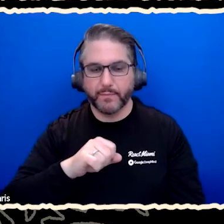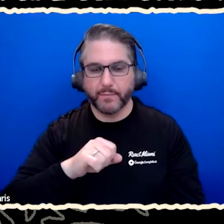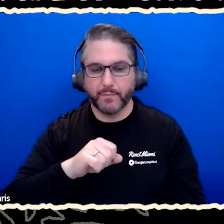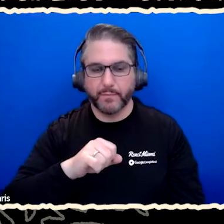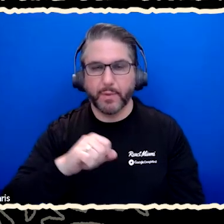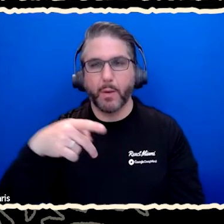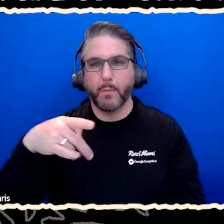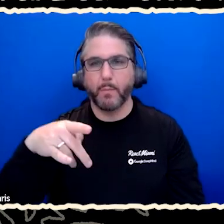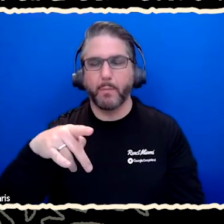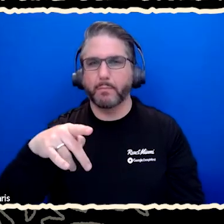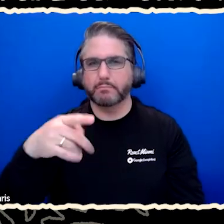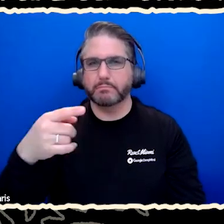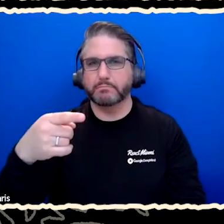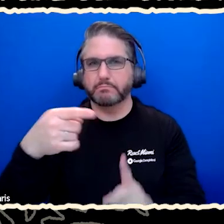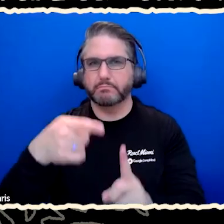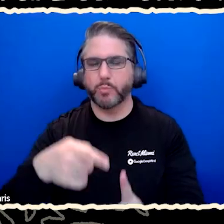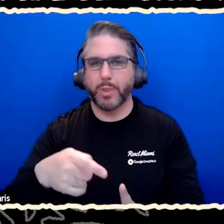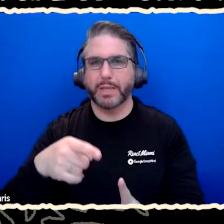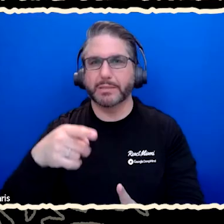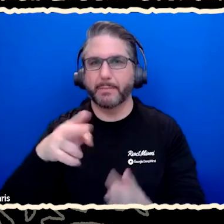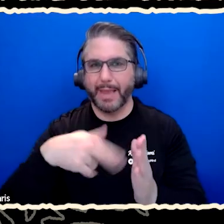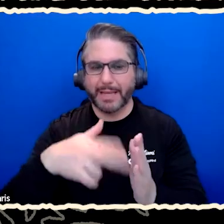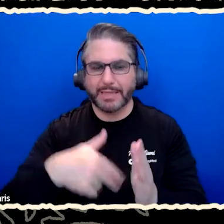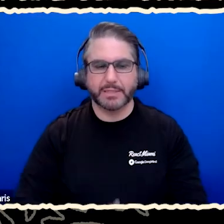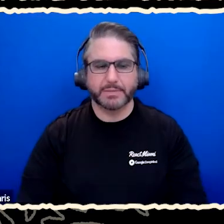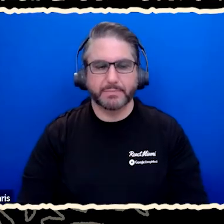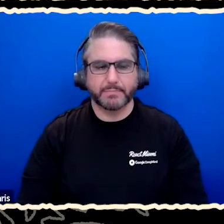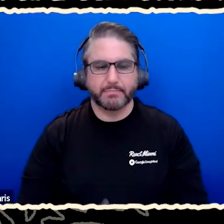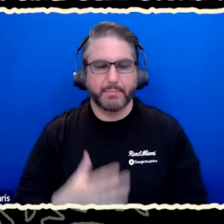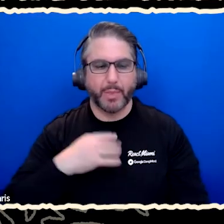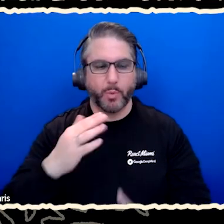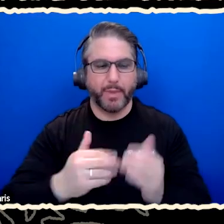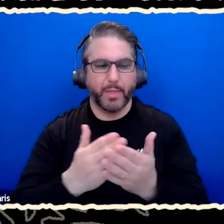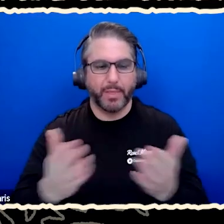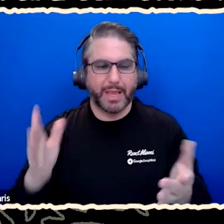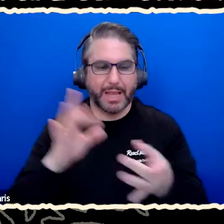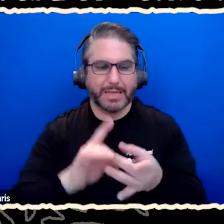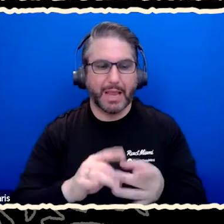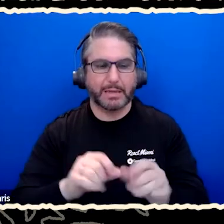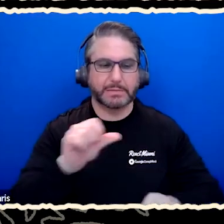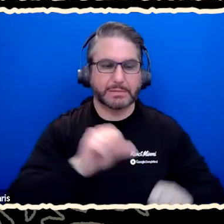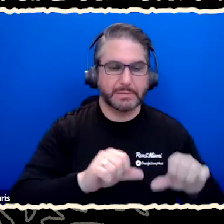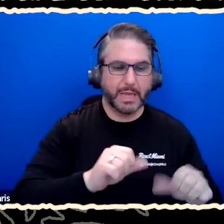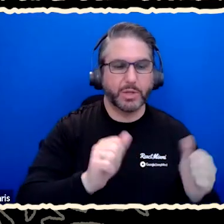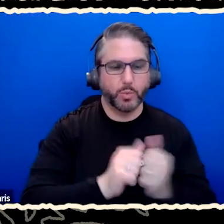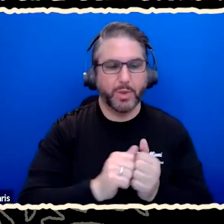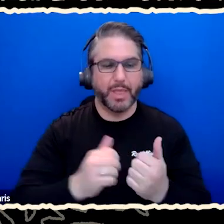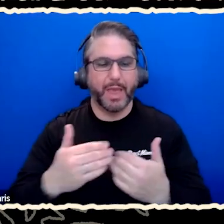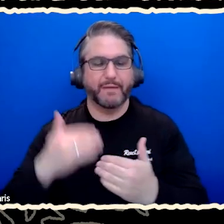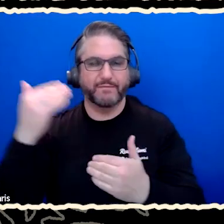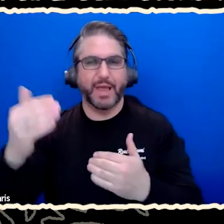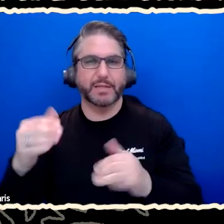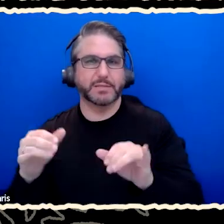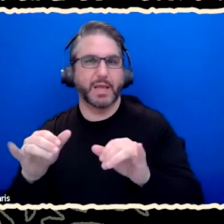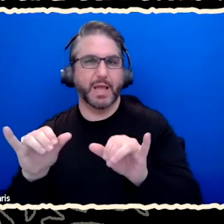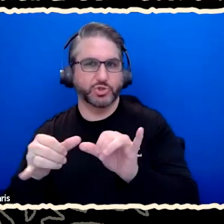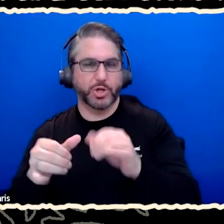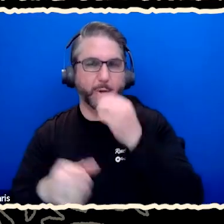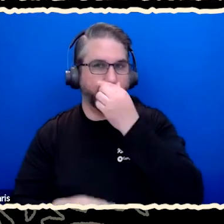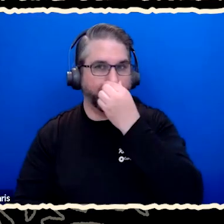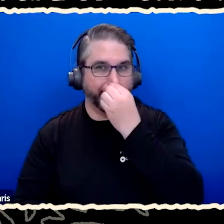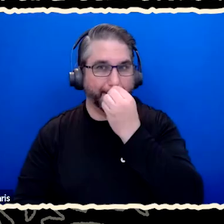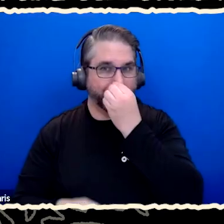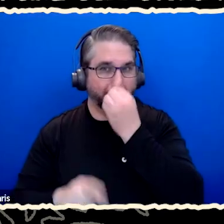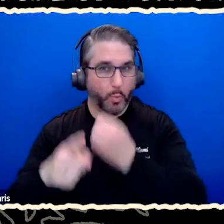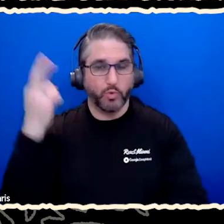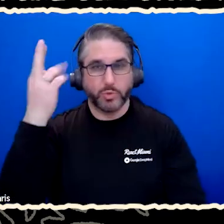connect science or advanced engineering with practice, which allows to build amazing tooling that eases work. And this is one of the reasons why I'm here